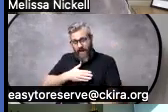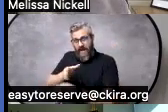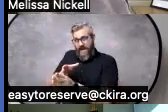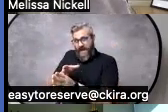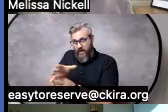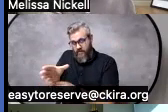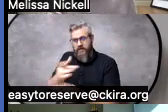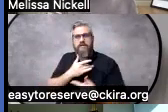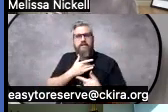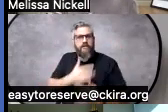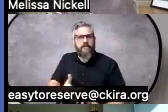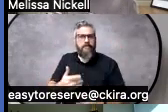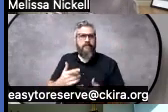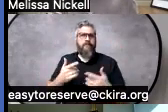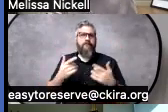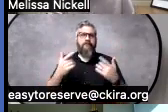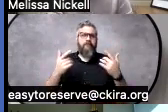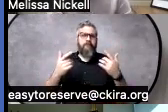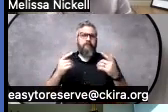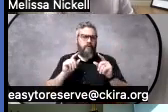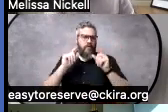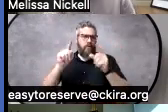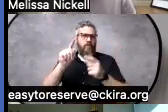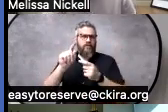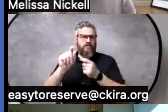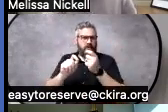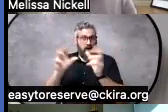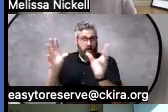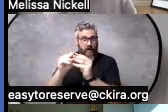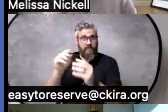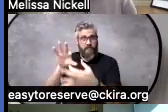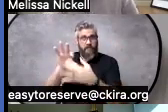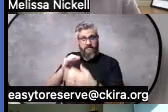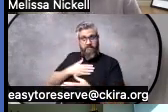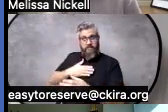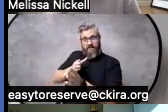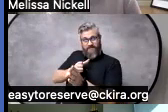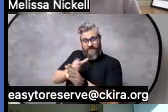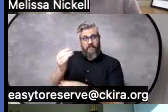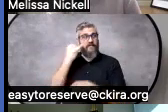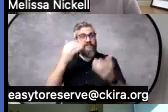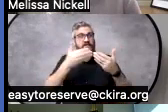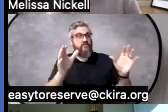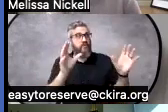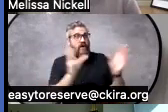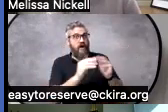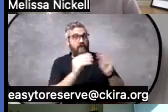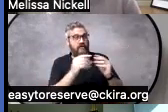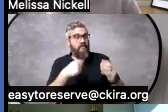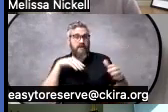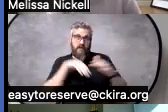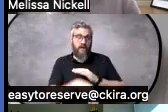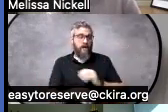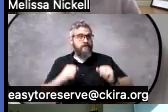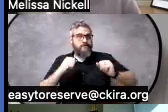typically will go to more field specific conferences, but in the case where I go to generalized conferences, I'm like, okay, what